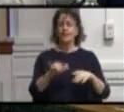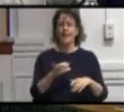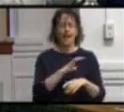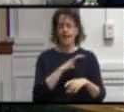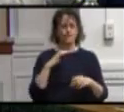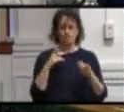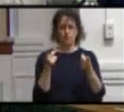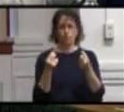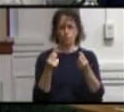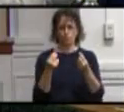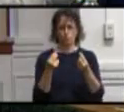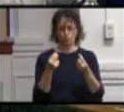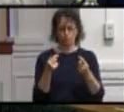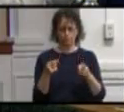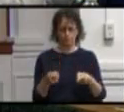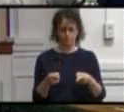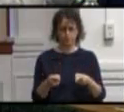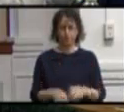identify